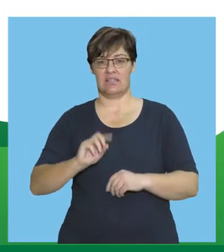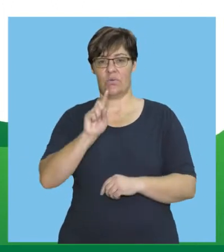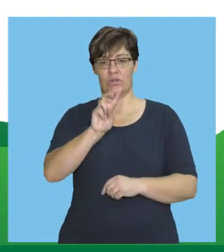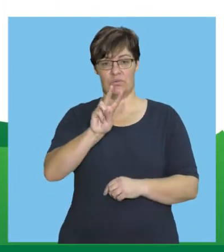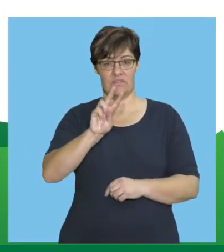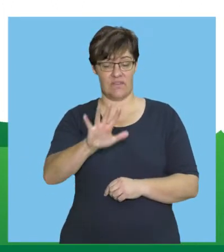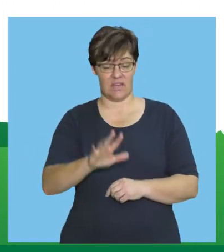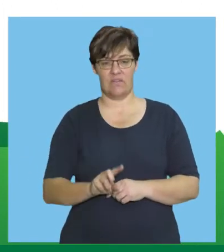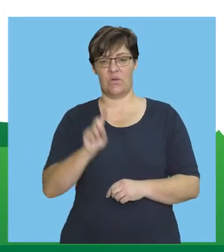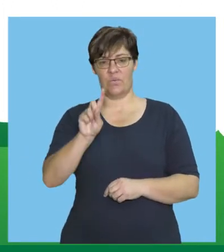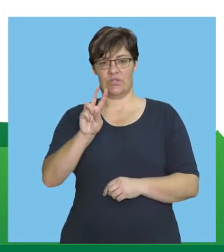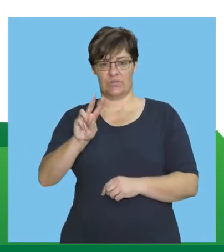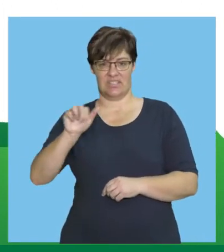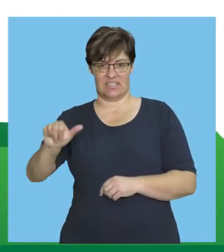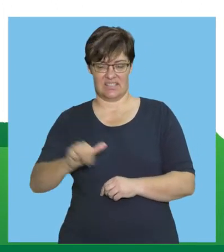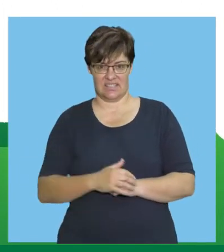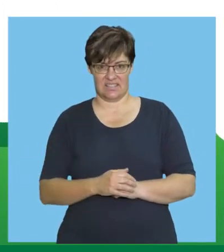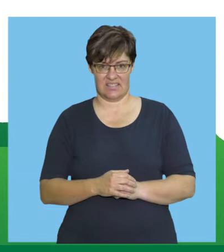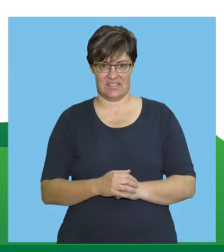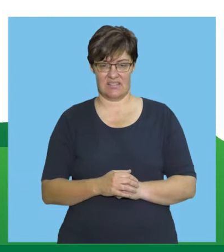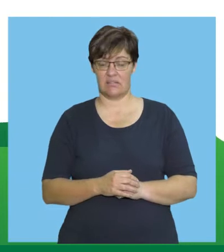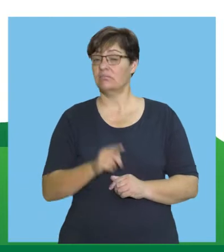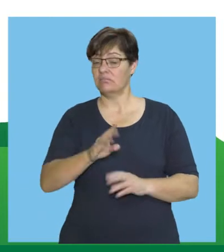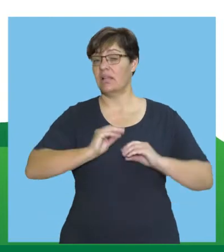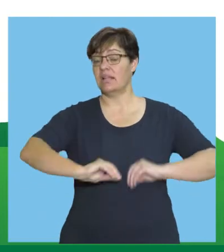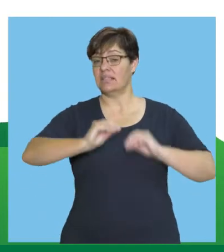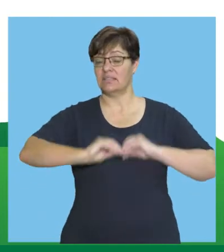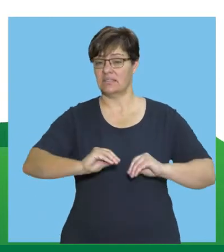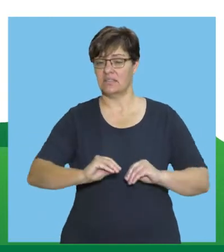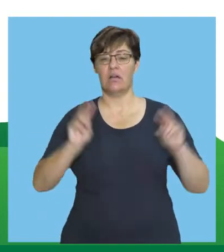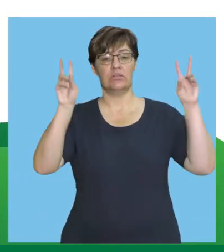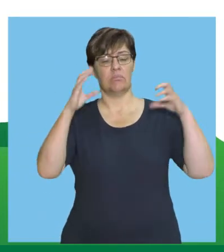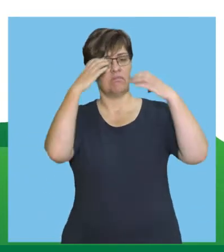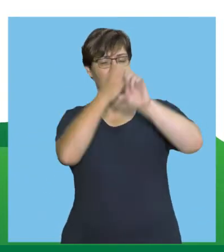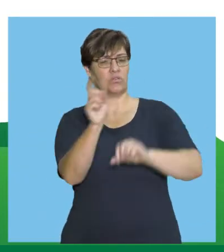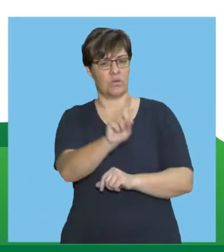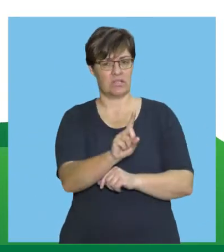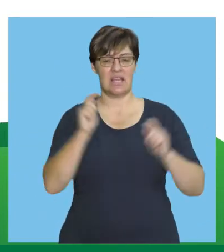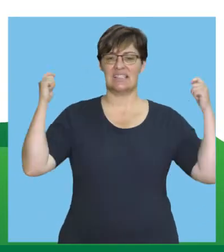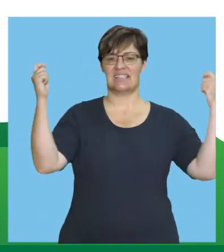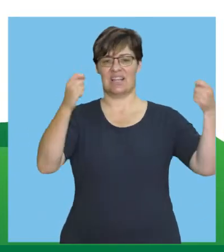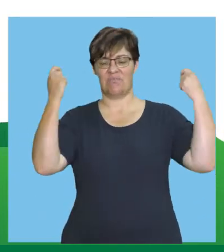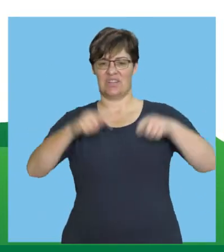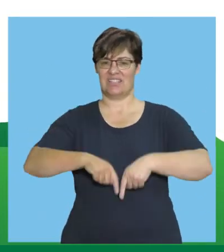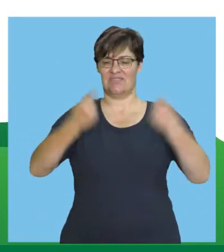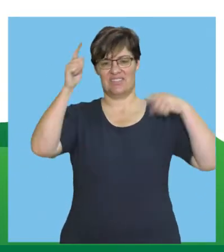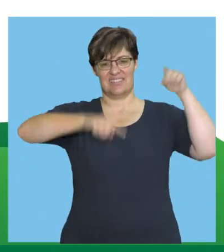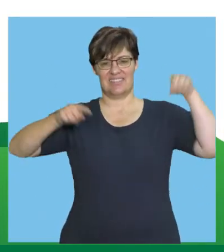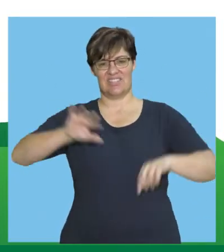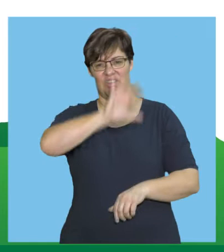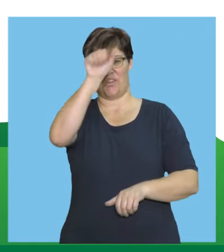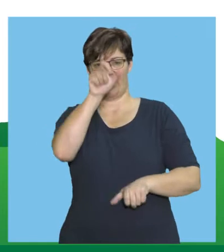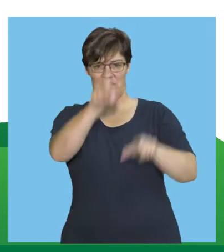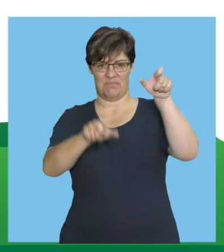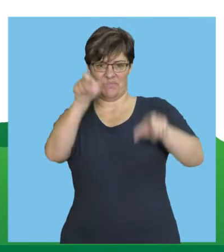Lessons 125 and 126. In this lesson, the topic of focus is celebrating our